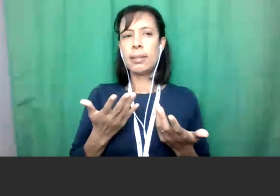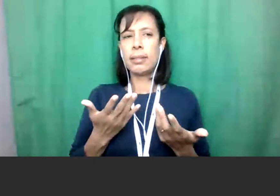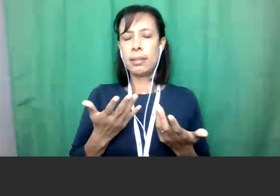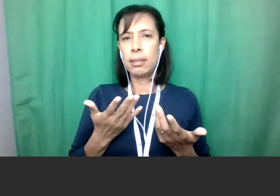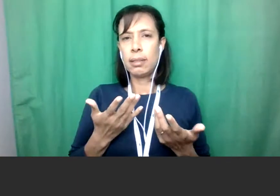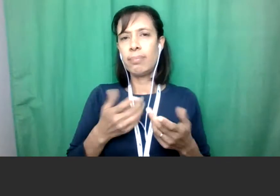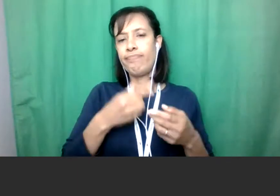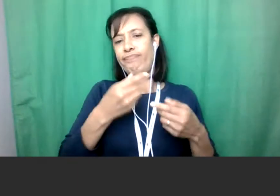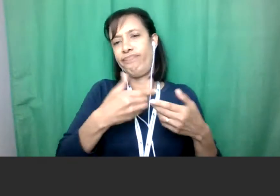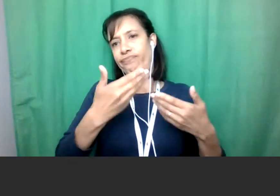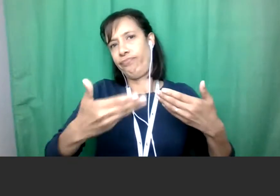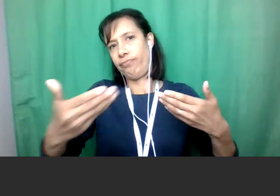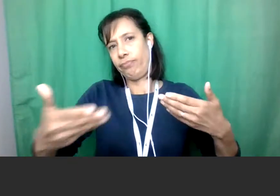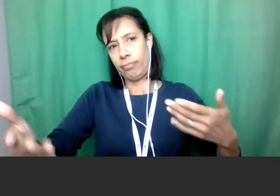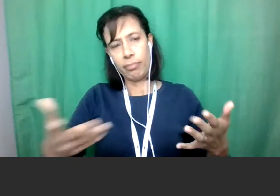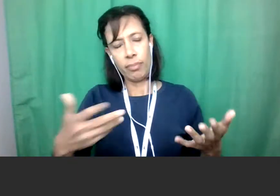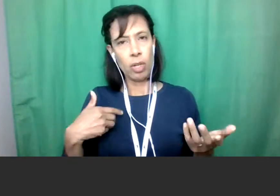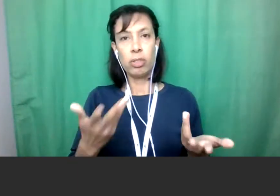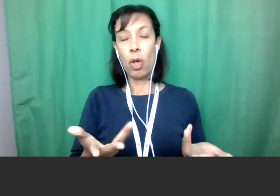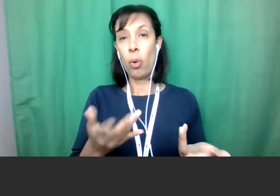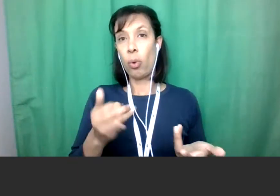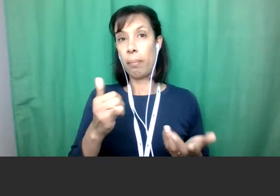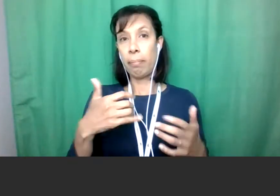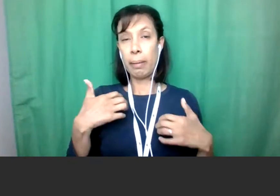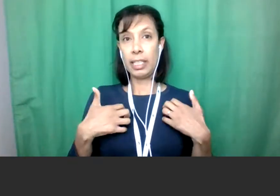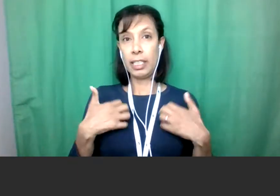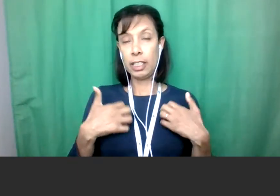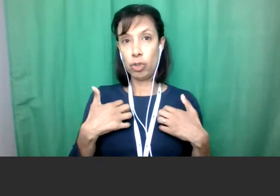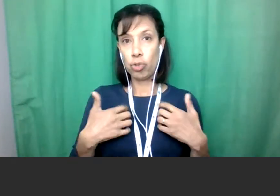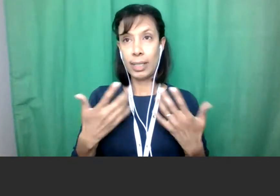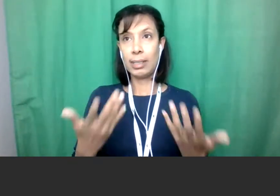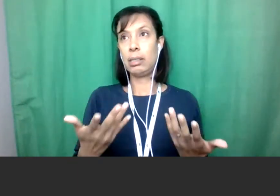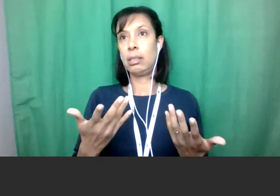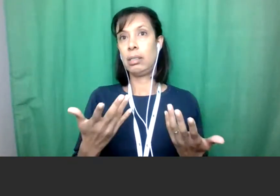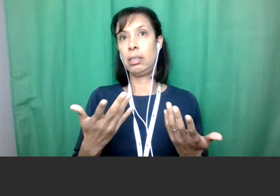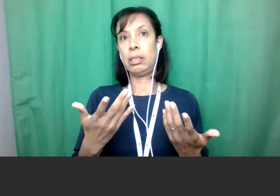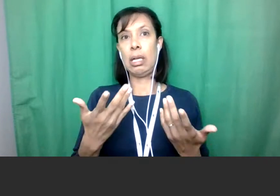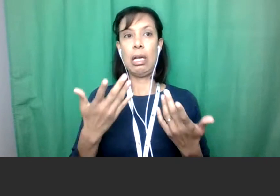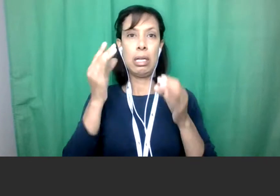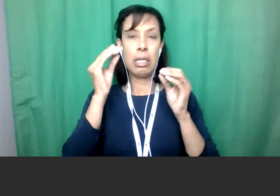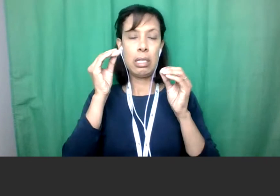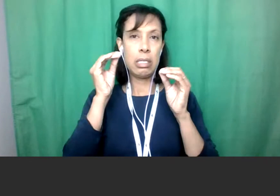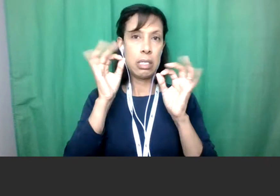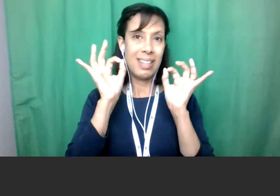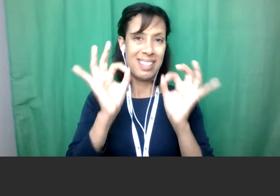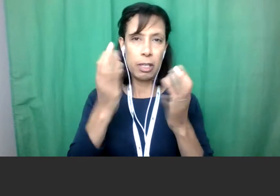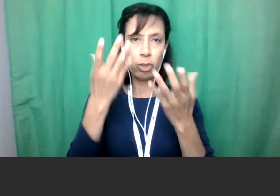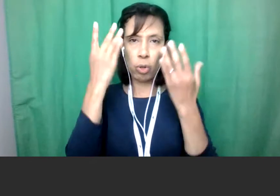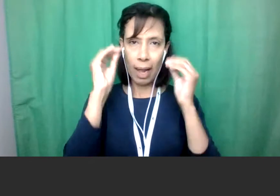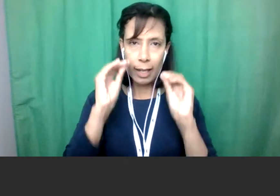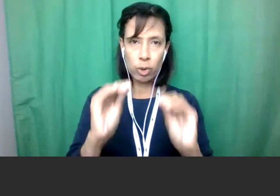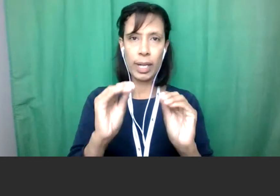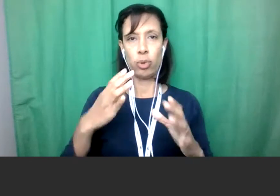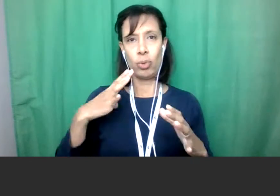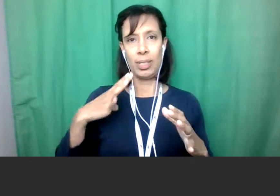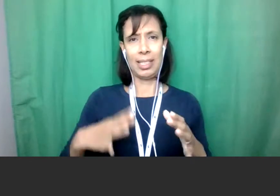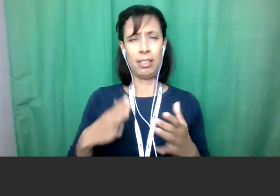Your interest might be something to do with special educational needs. Special educational needs is a huge